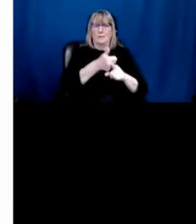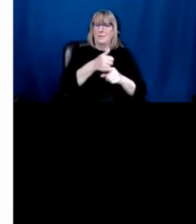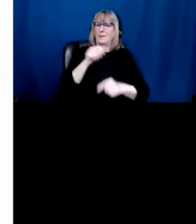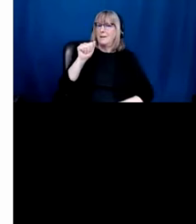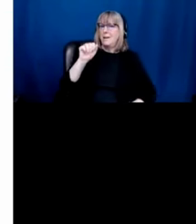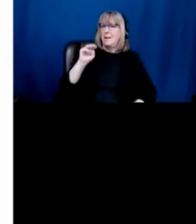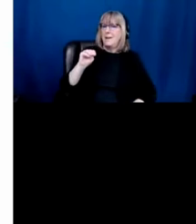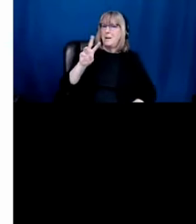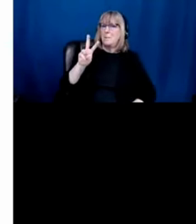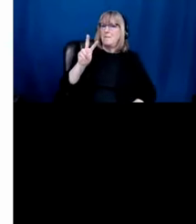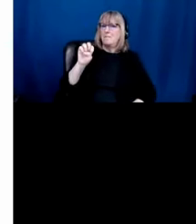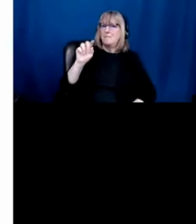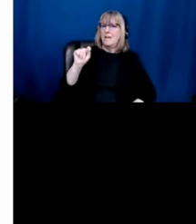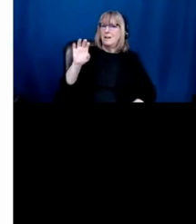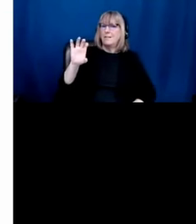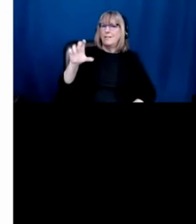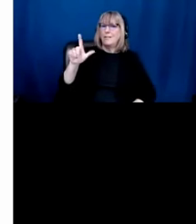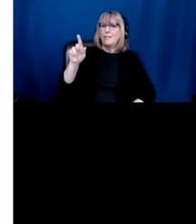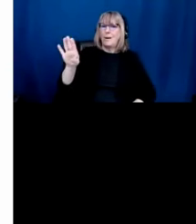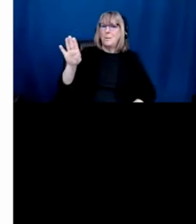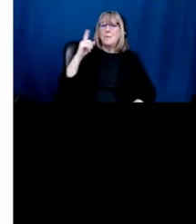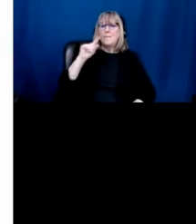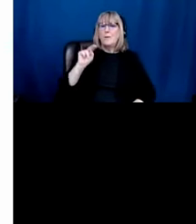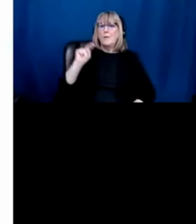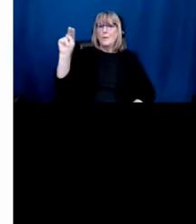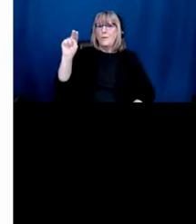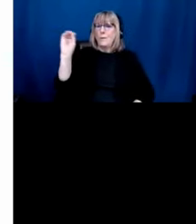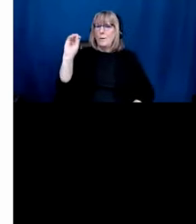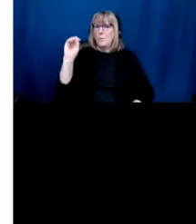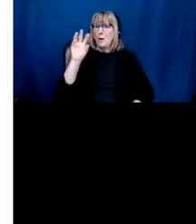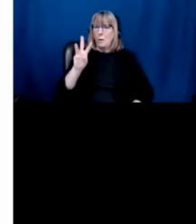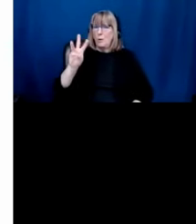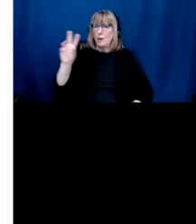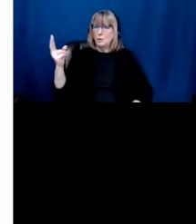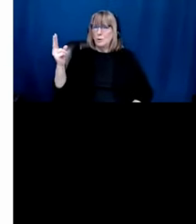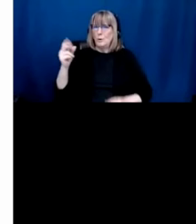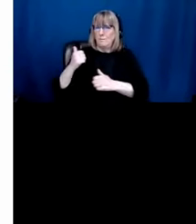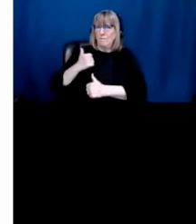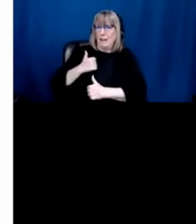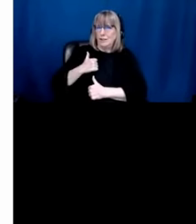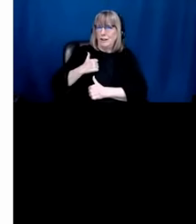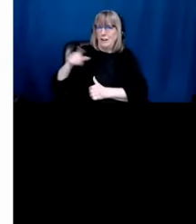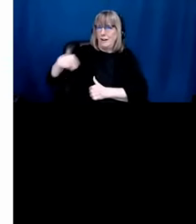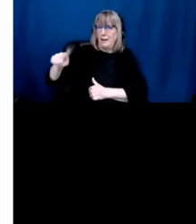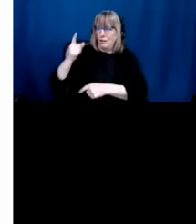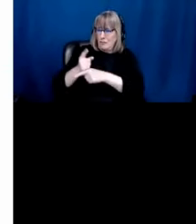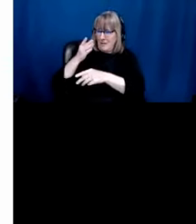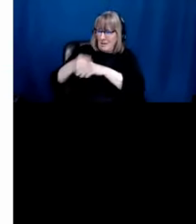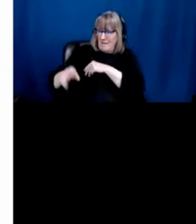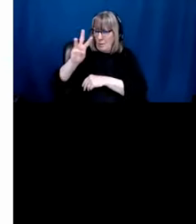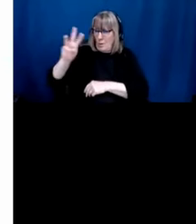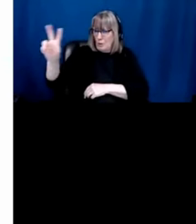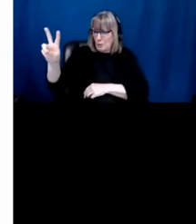Club for the North Omaha World War II veterans immediately after World War Después fue un II. club para